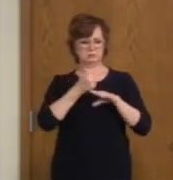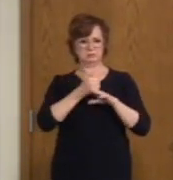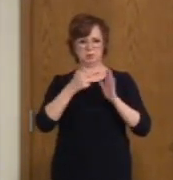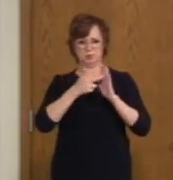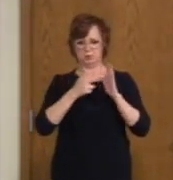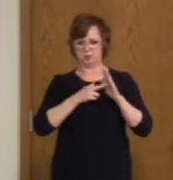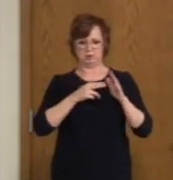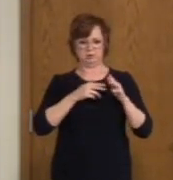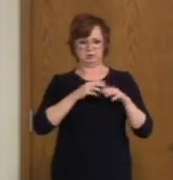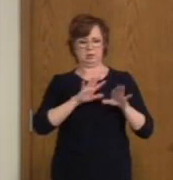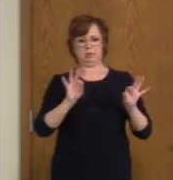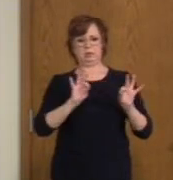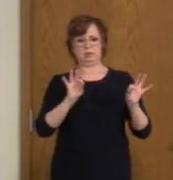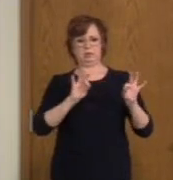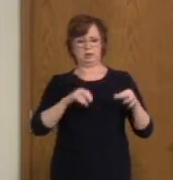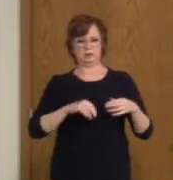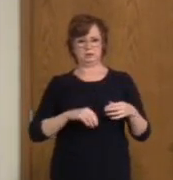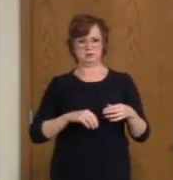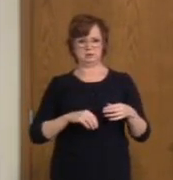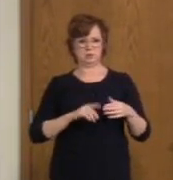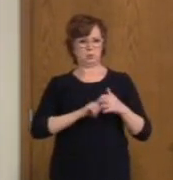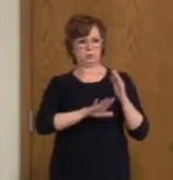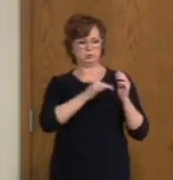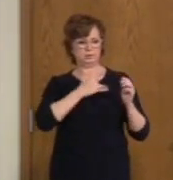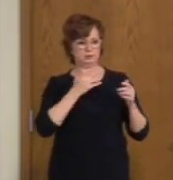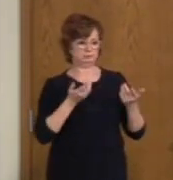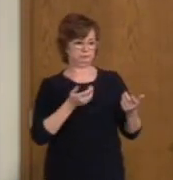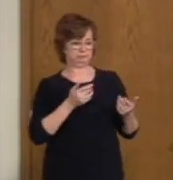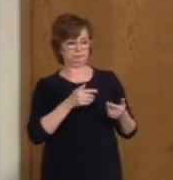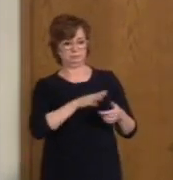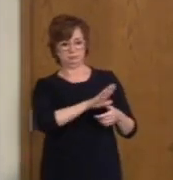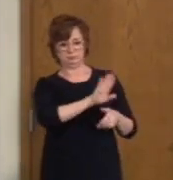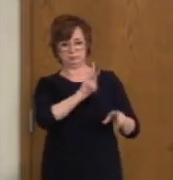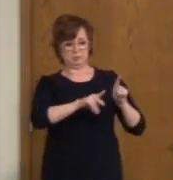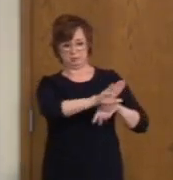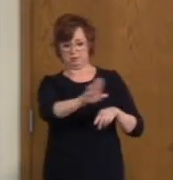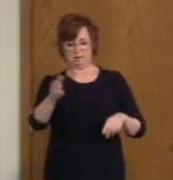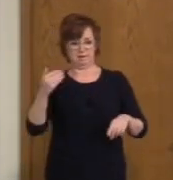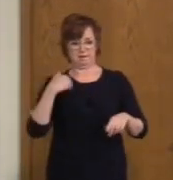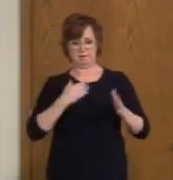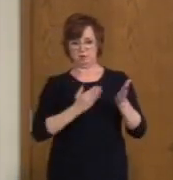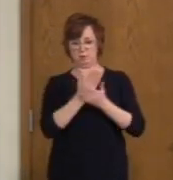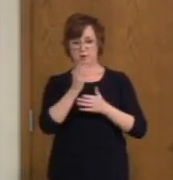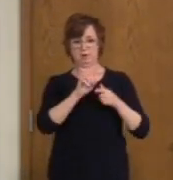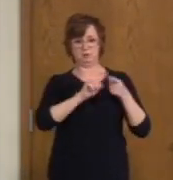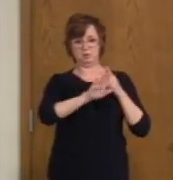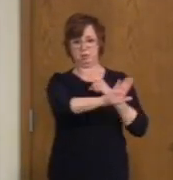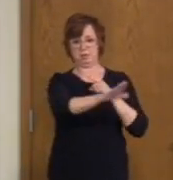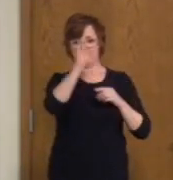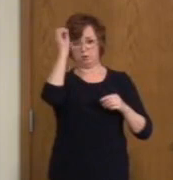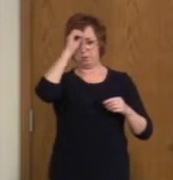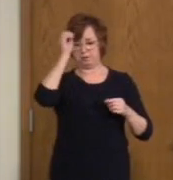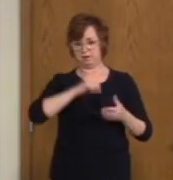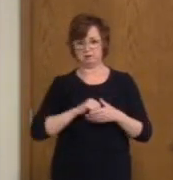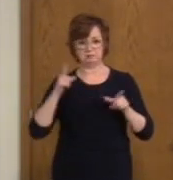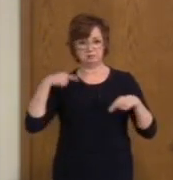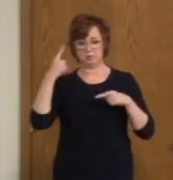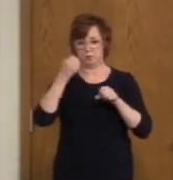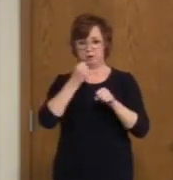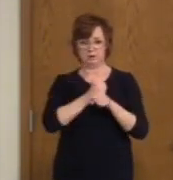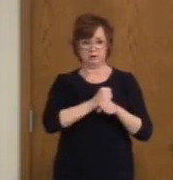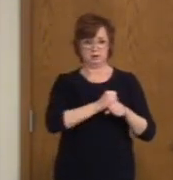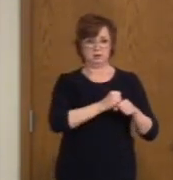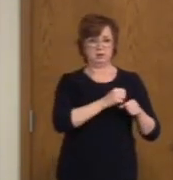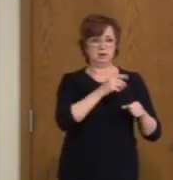say what they like. So, as I say, as we walk through this last year, there are many folks that think that we have gone too far with restrictions.